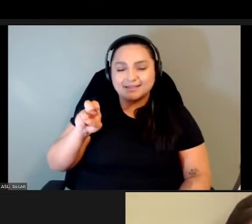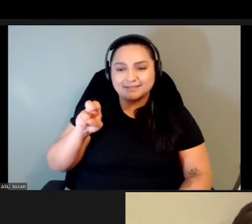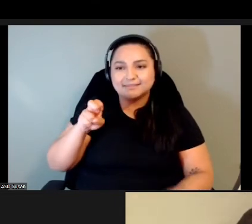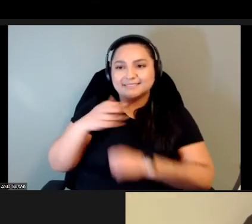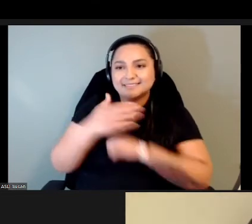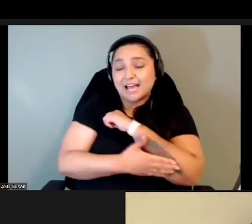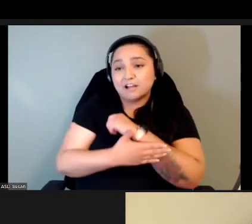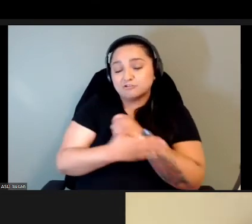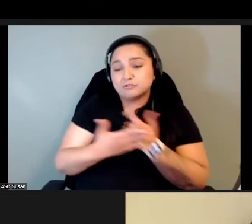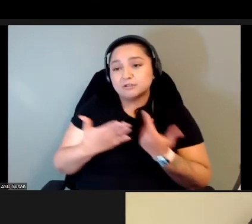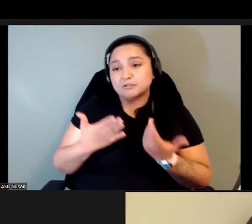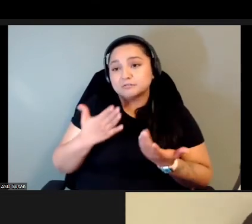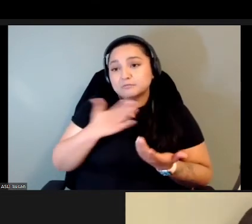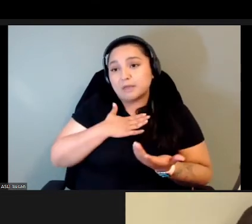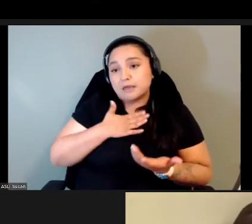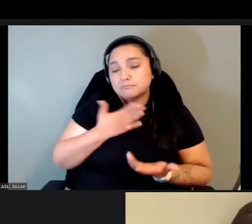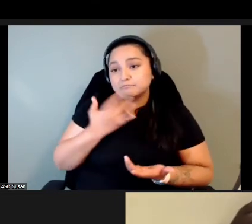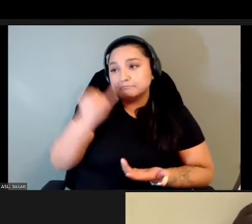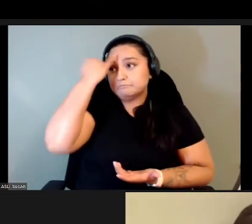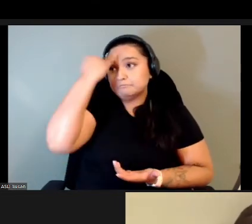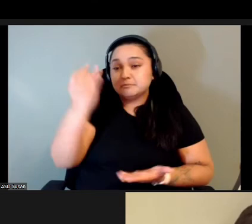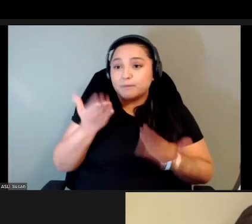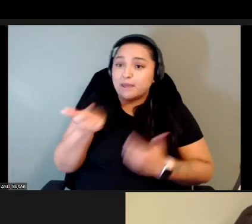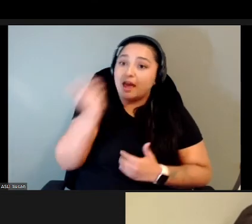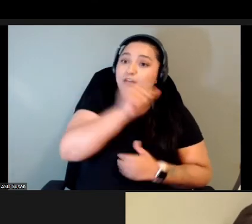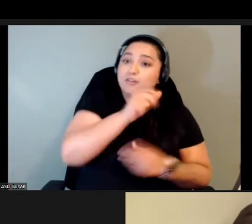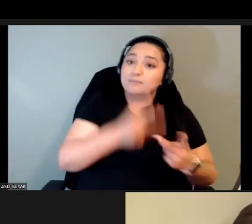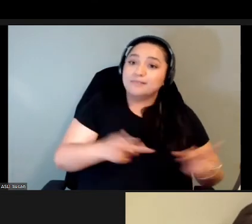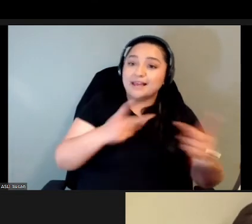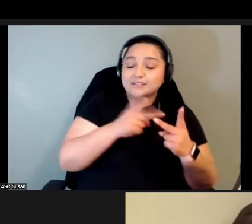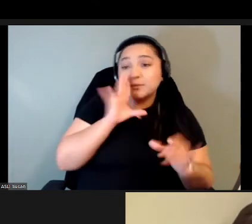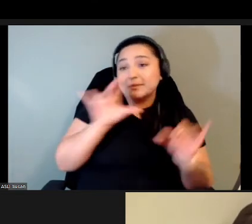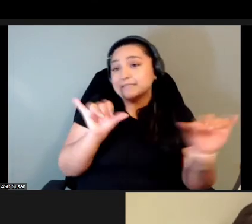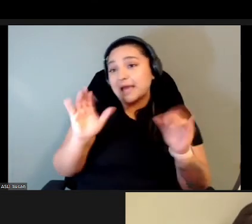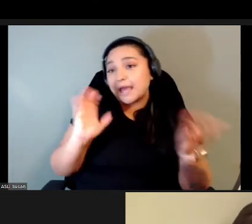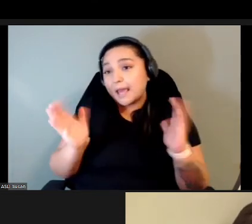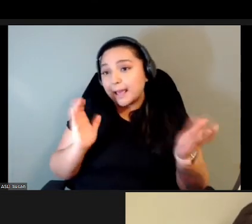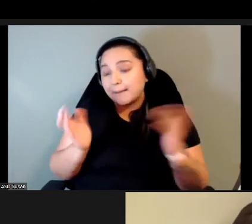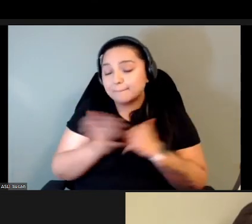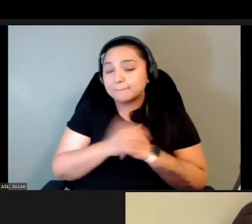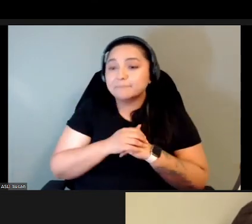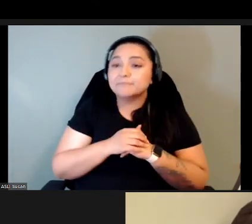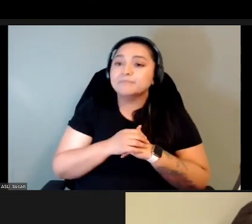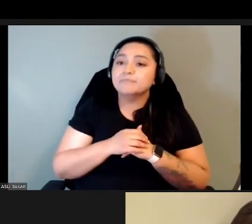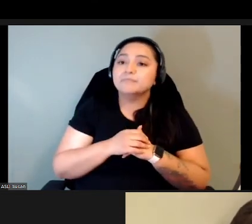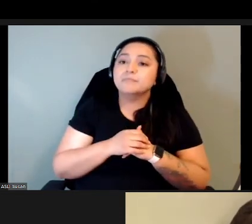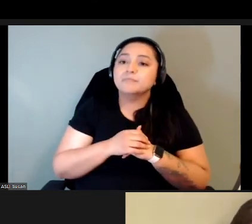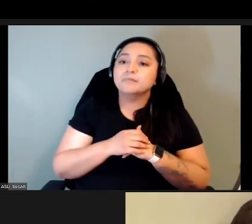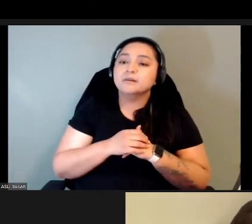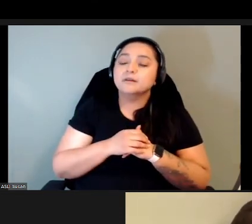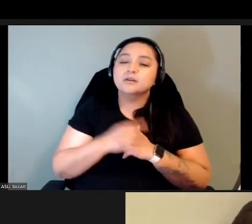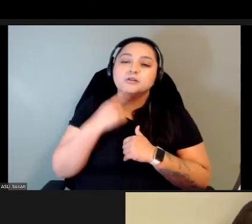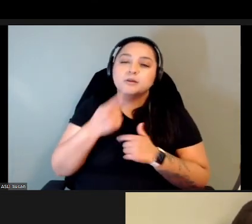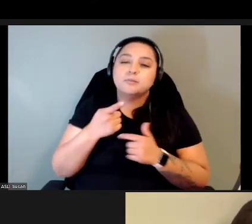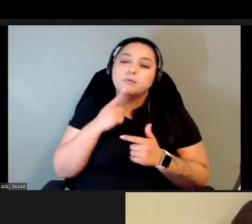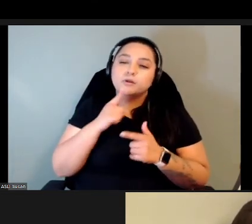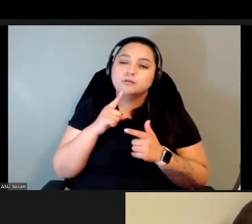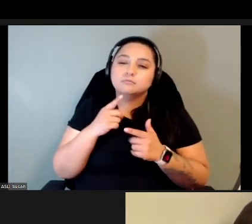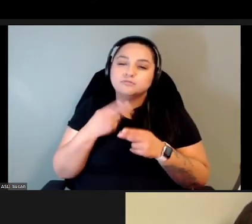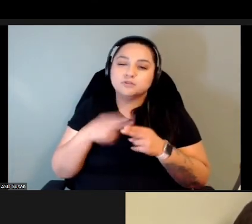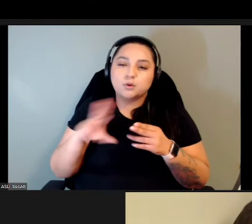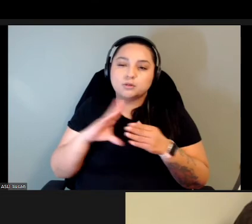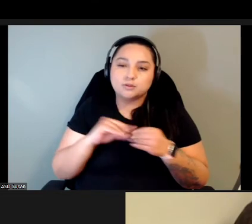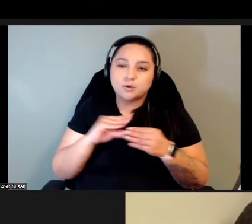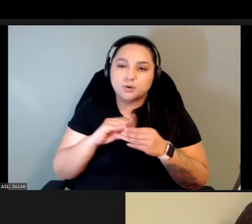same. No, so yes, and to tell you like one small anecdote, one of the biggest